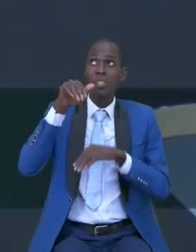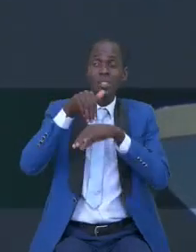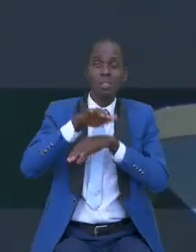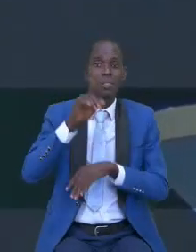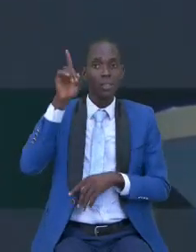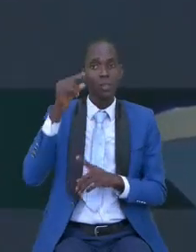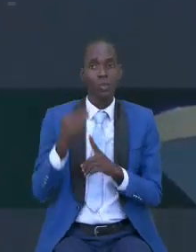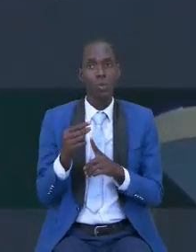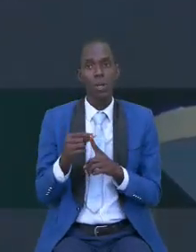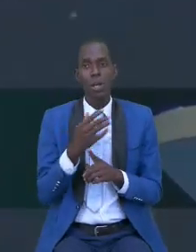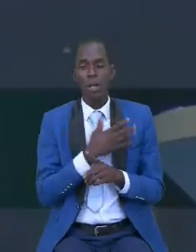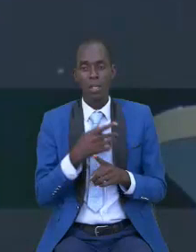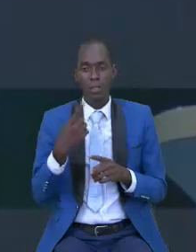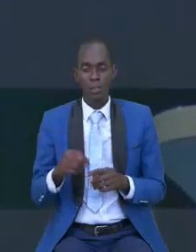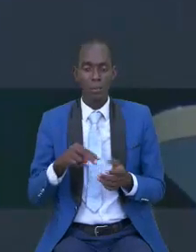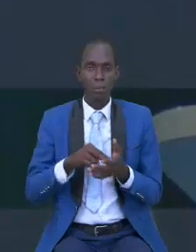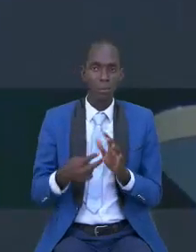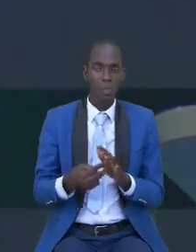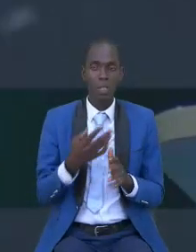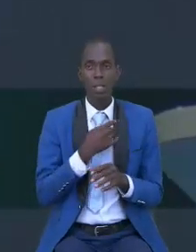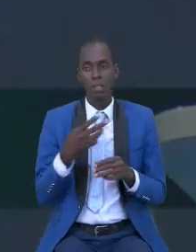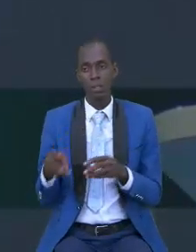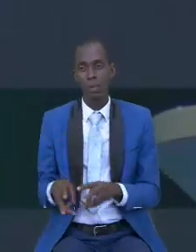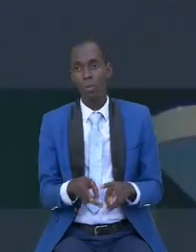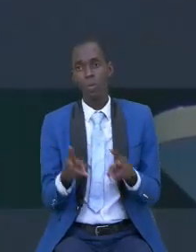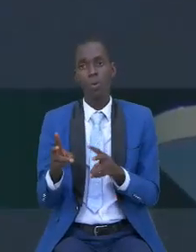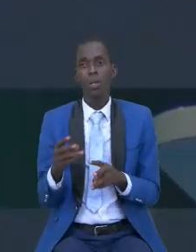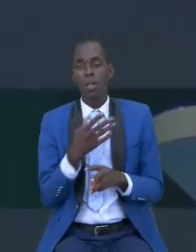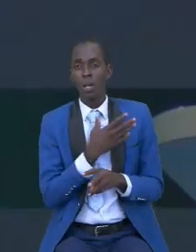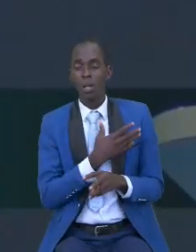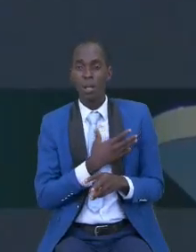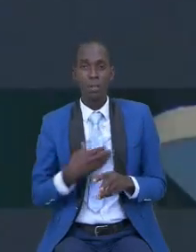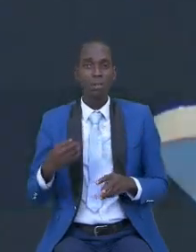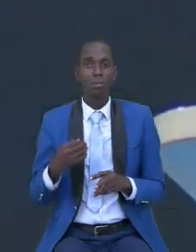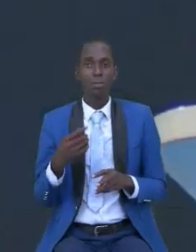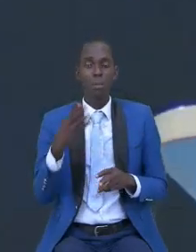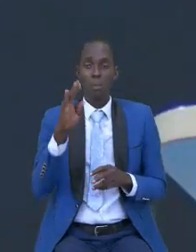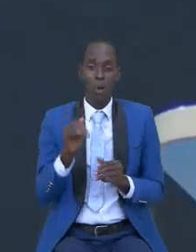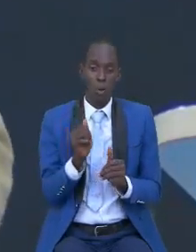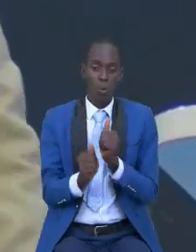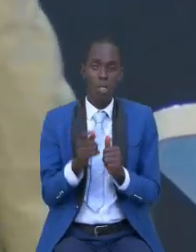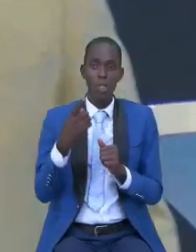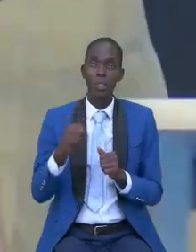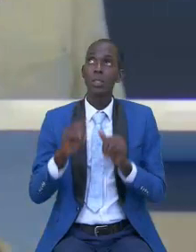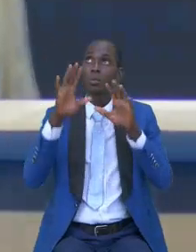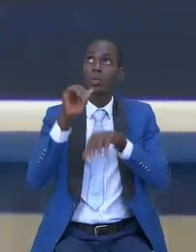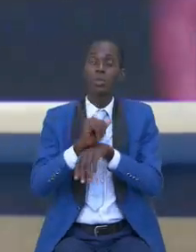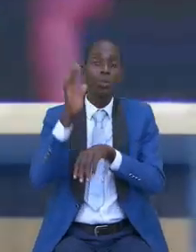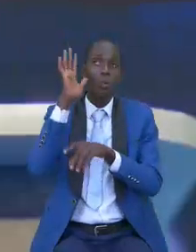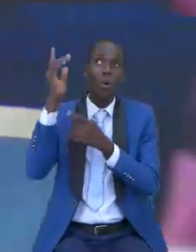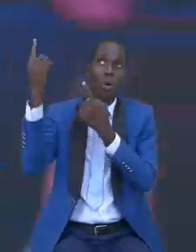word, and the avenue, and the channel, and the passage by which the miracle will come to